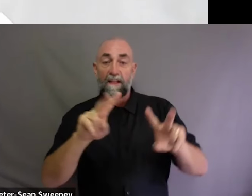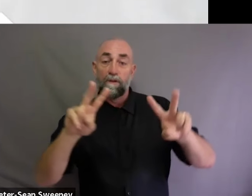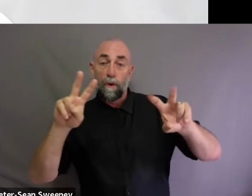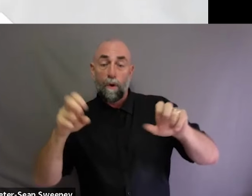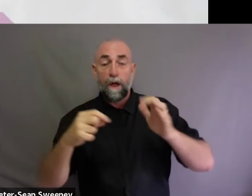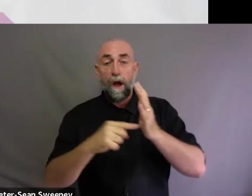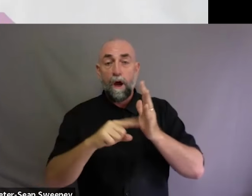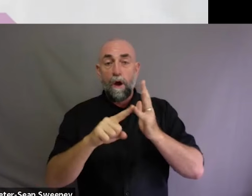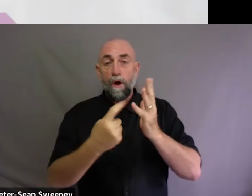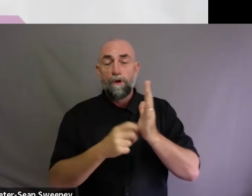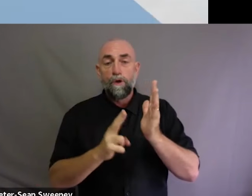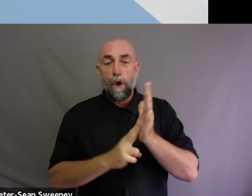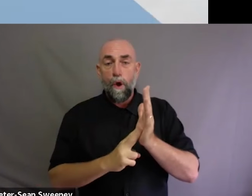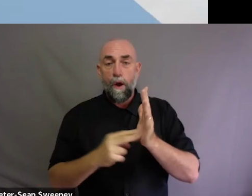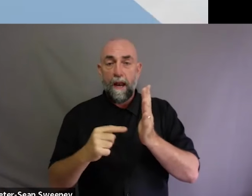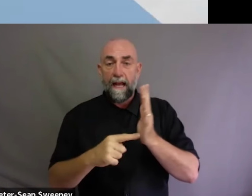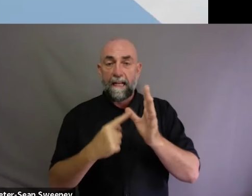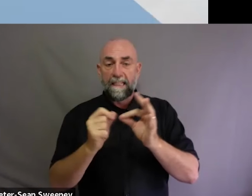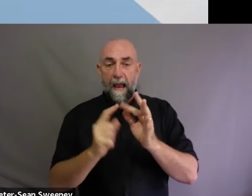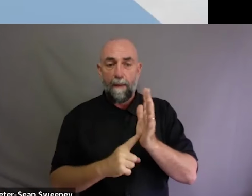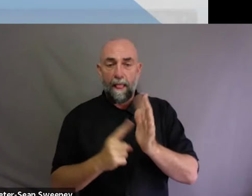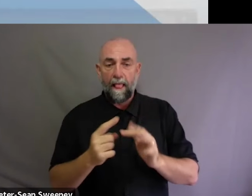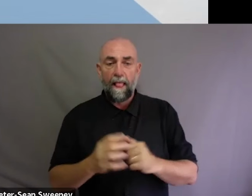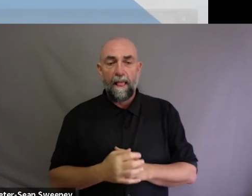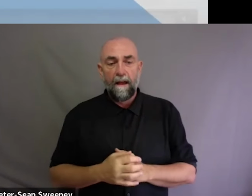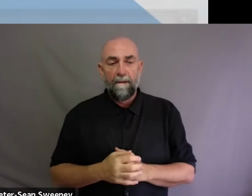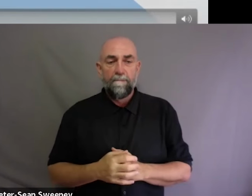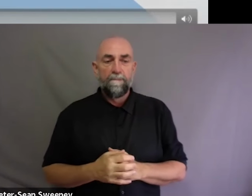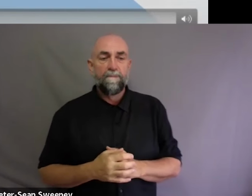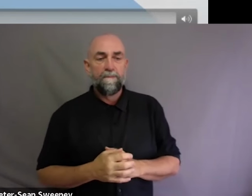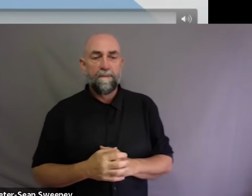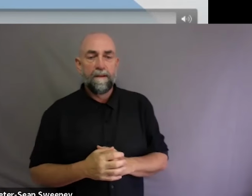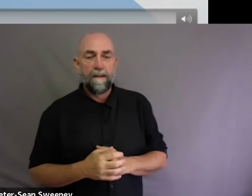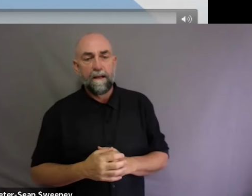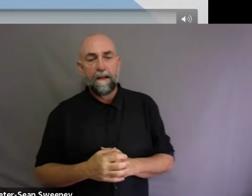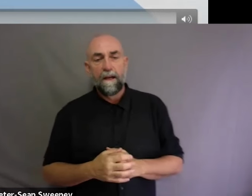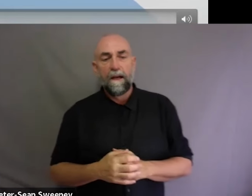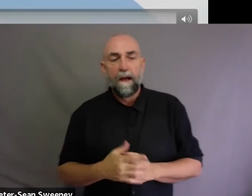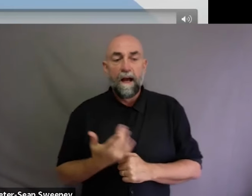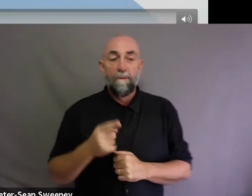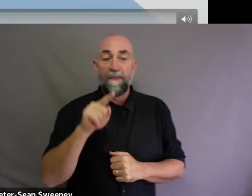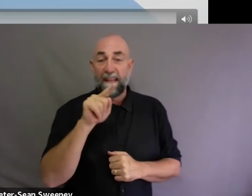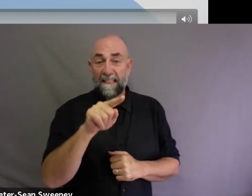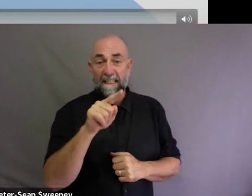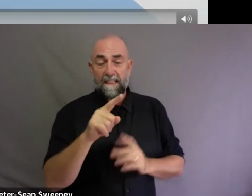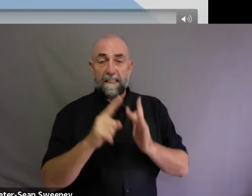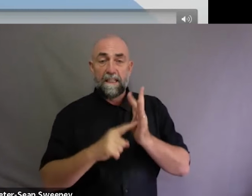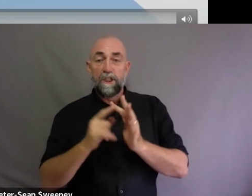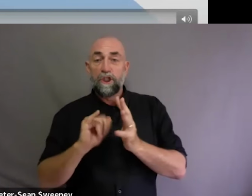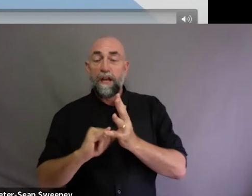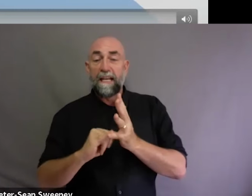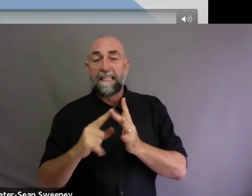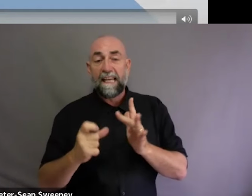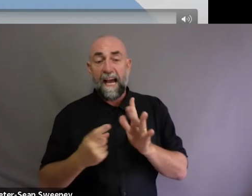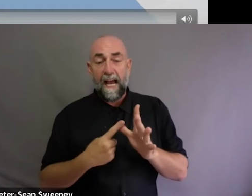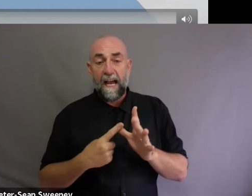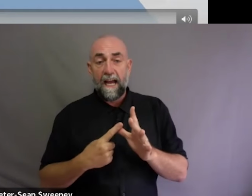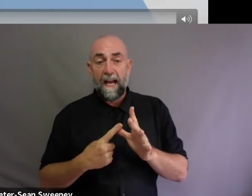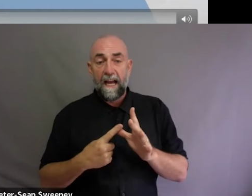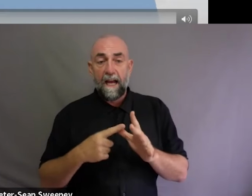So that's Pinky Moon. This is Jessica, the astronaut, created by Michaela.